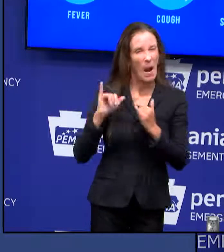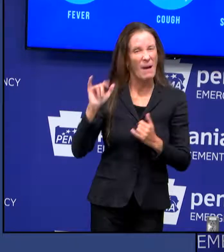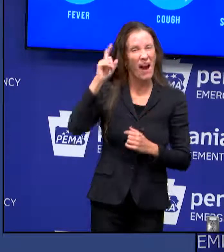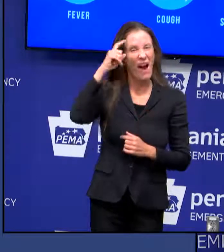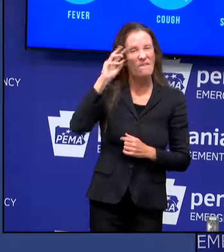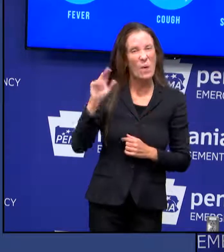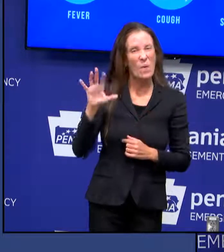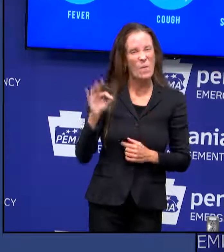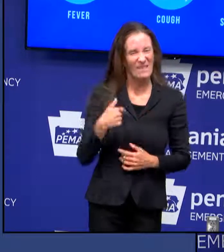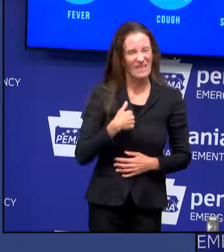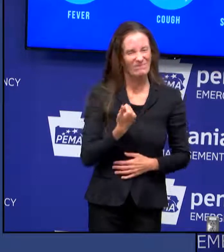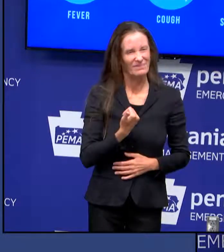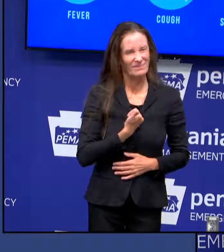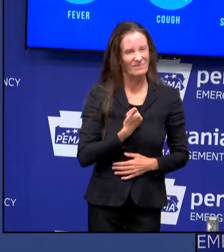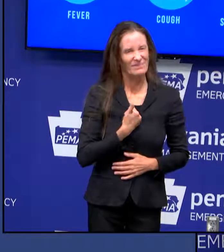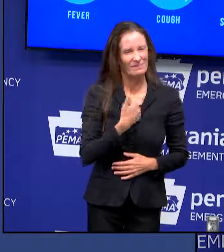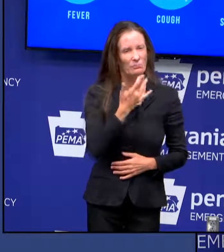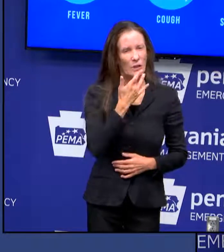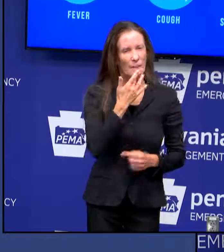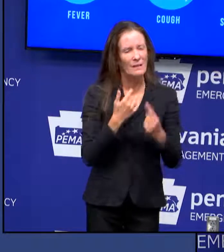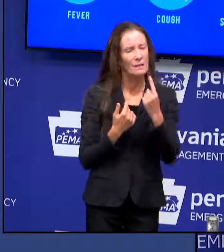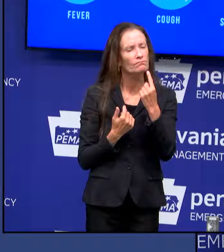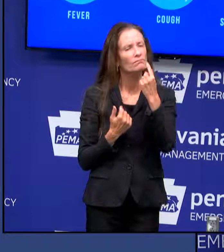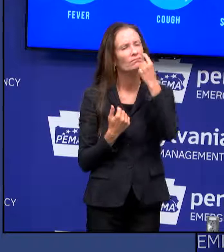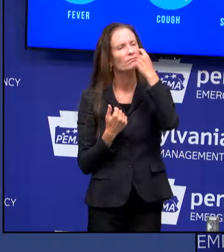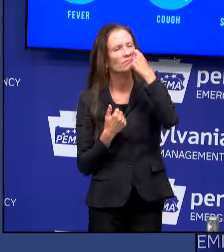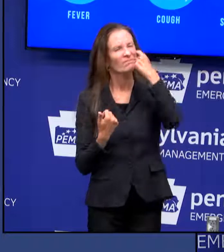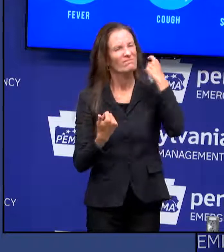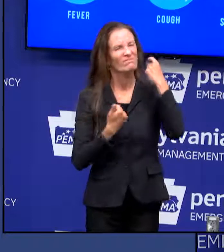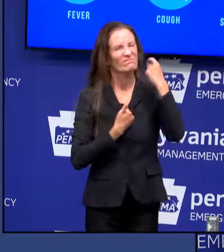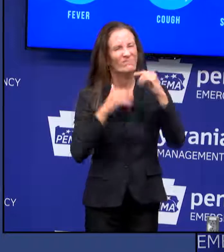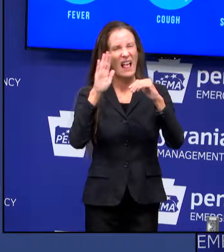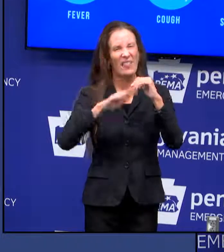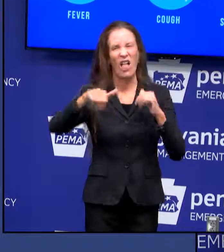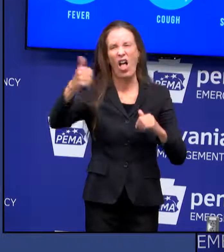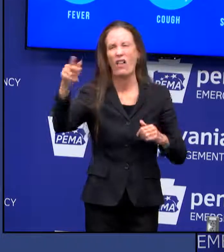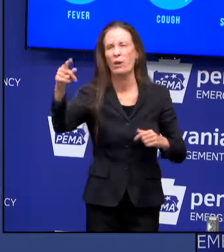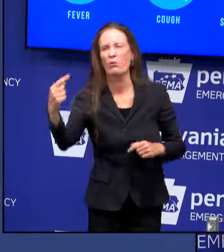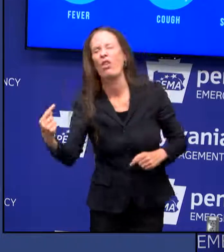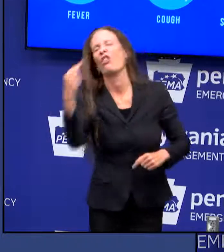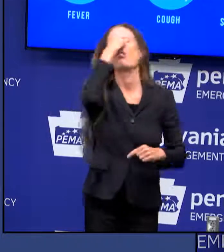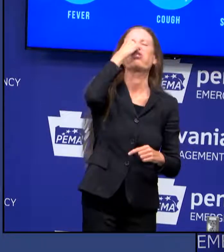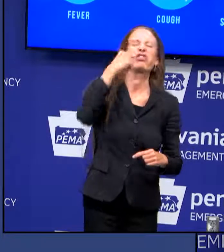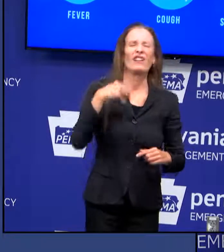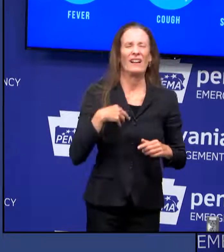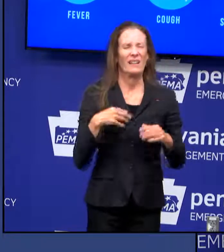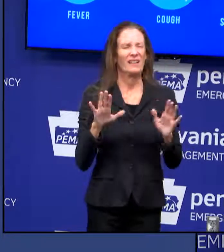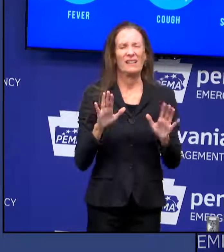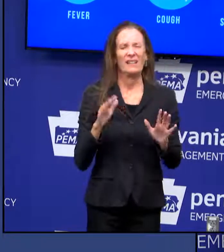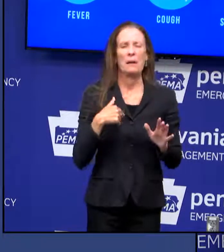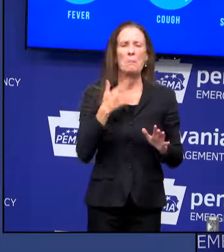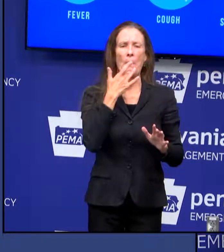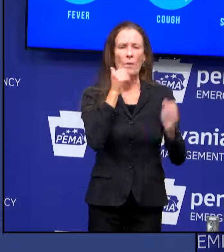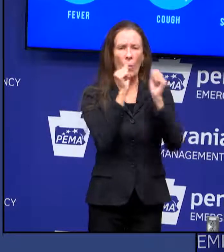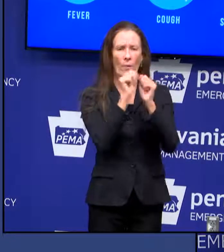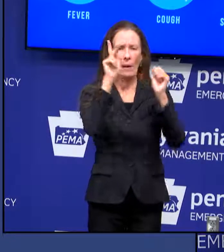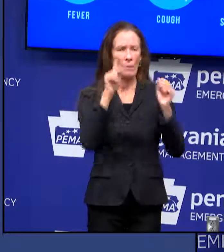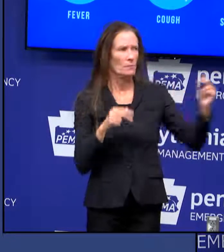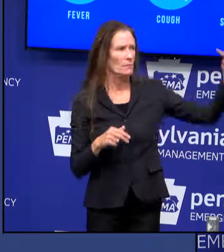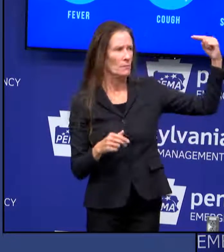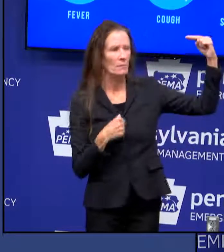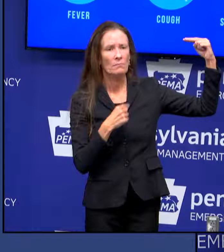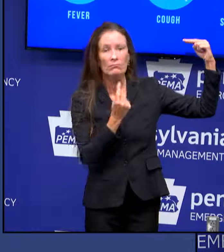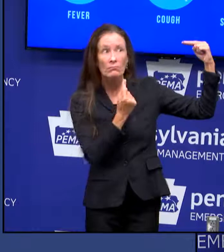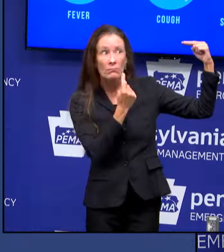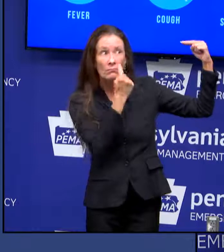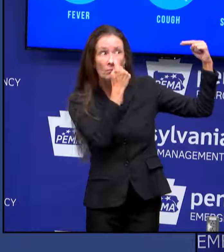maintain the quality of that, and that's why we ensure that the pharmacists who are trained in doing the assessments, or wherever healthcare provider is ensuring the accuracy of the test